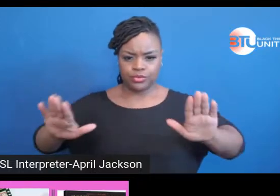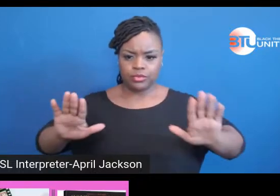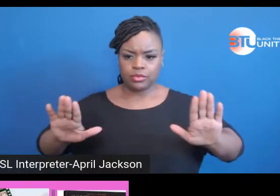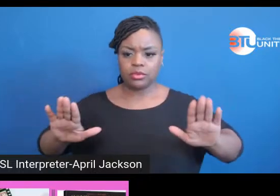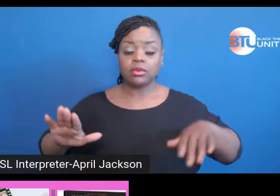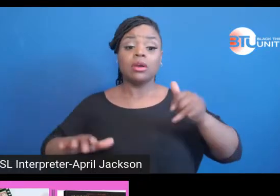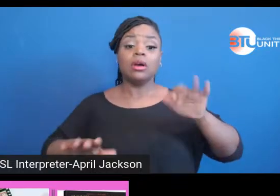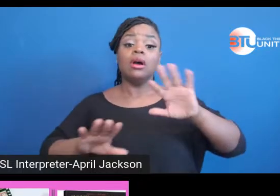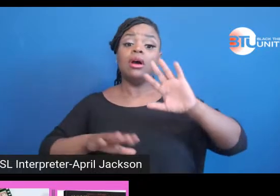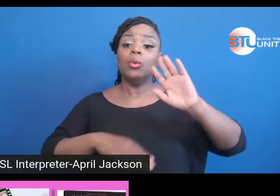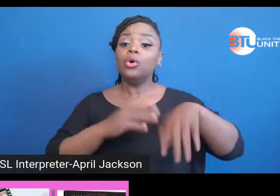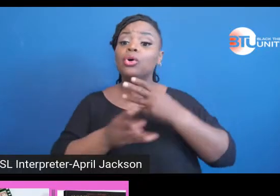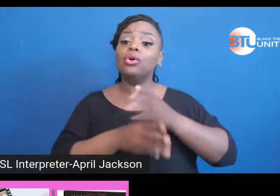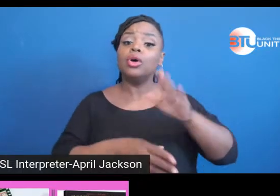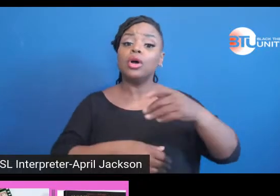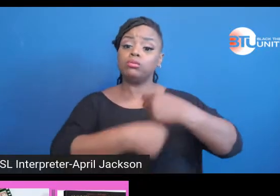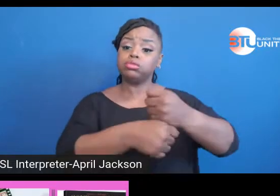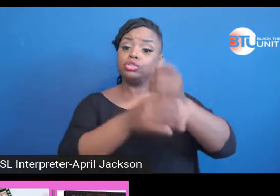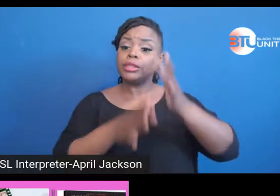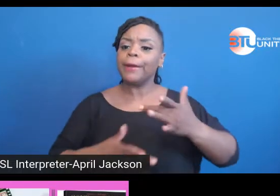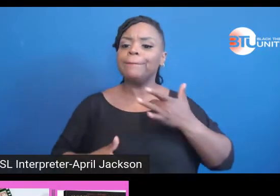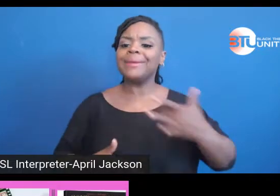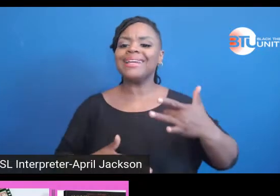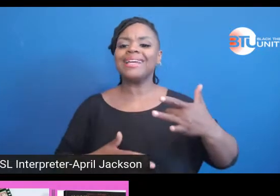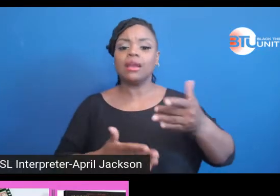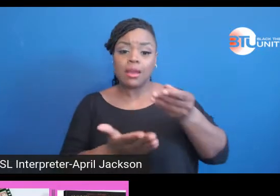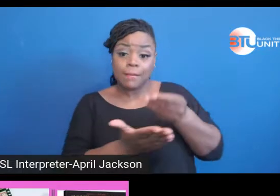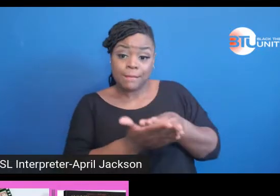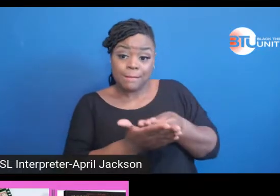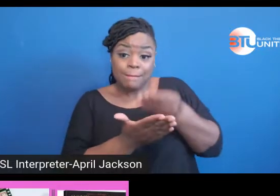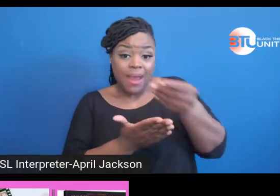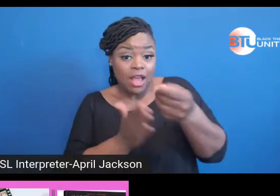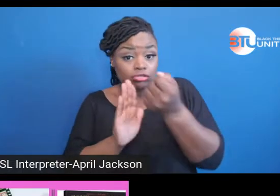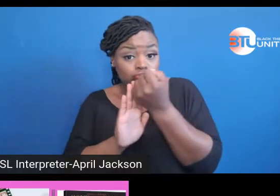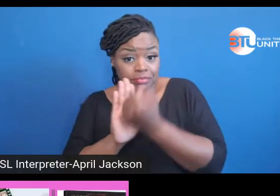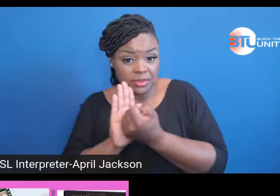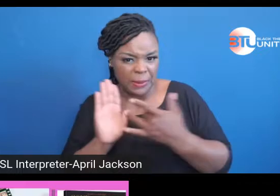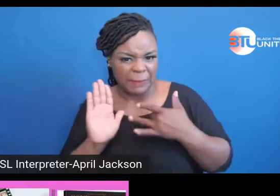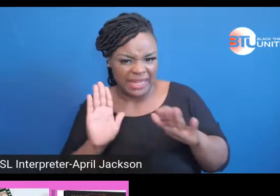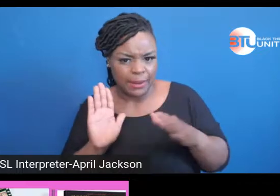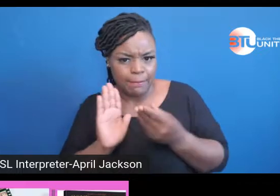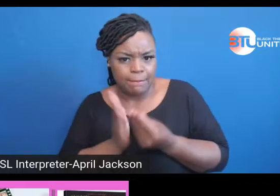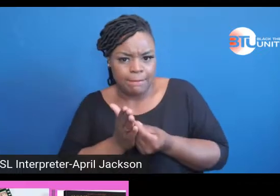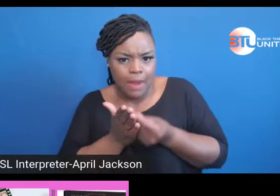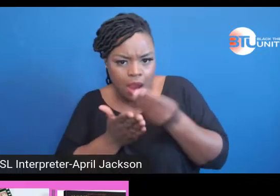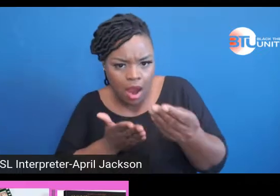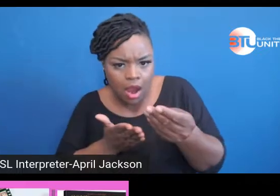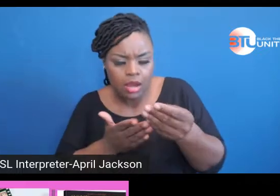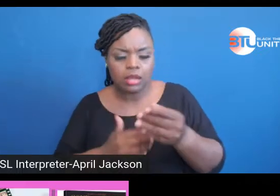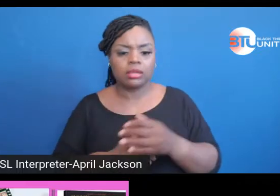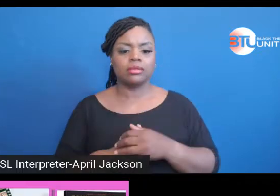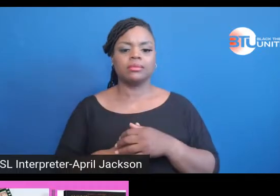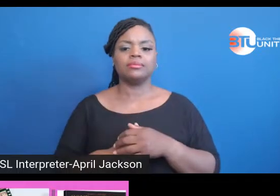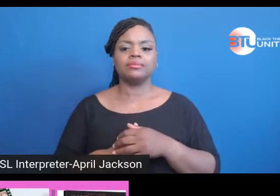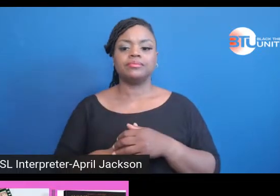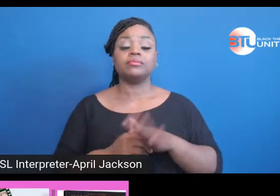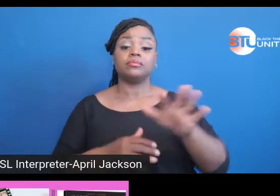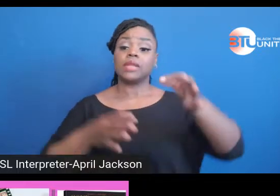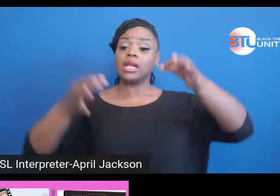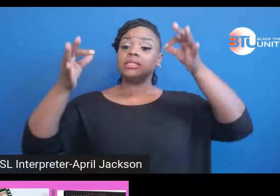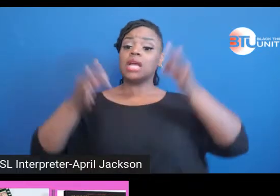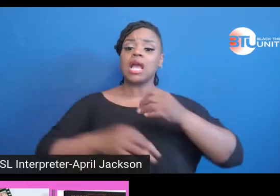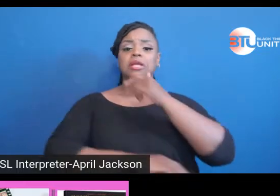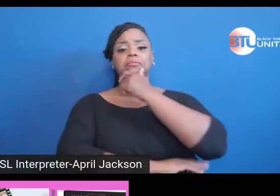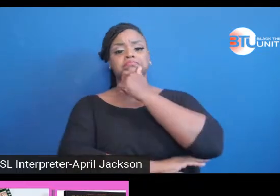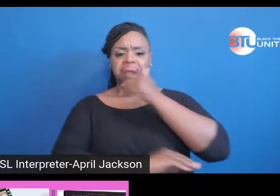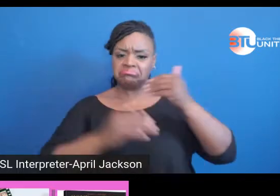producers tend to buy the scripts. Well, after a script that they decide that they're gonna go ahead and produce, they will